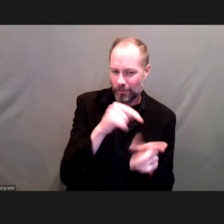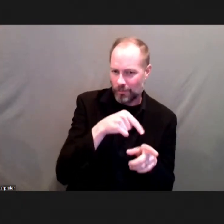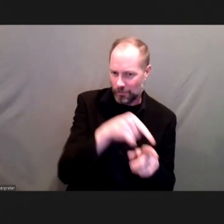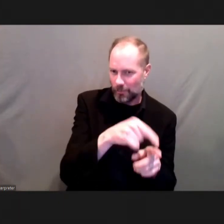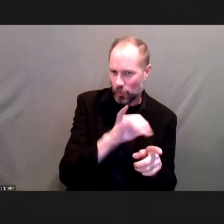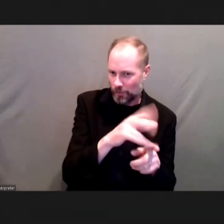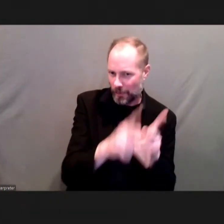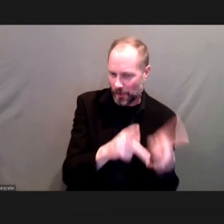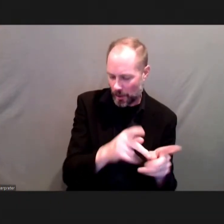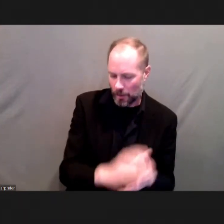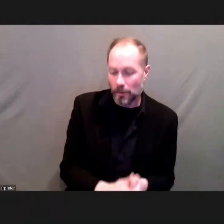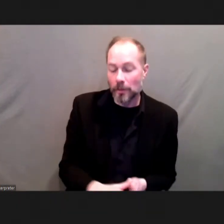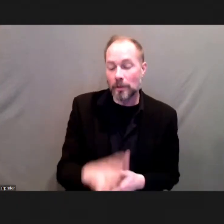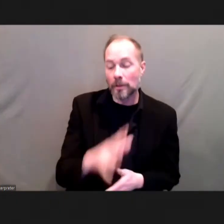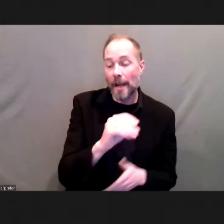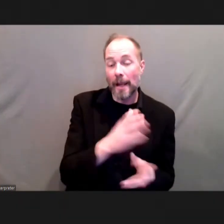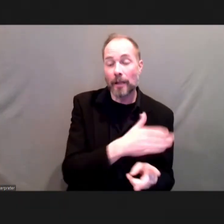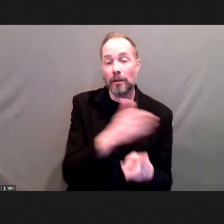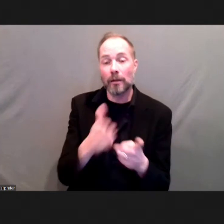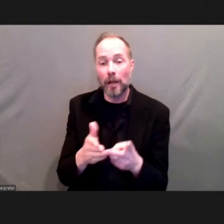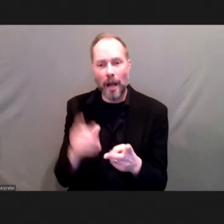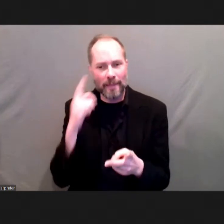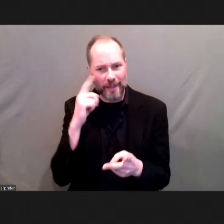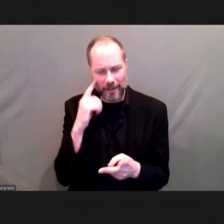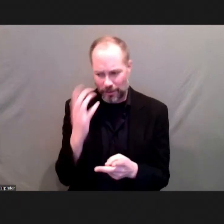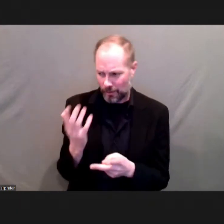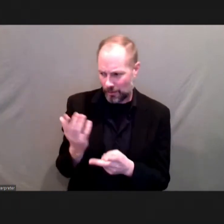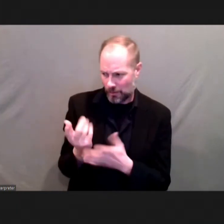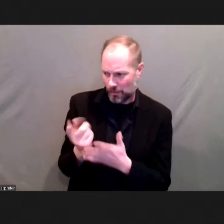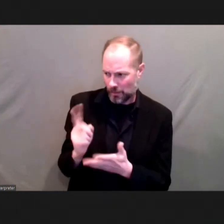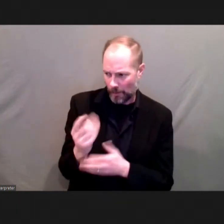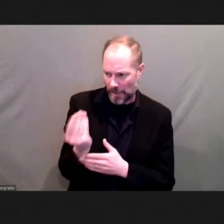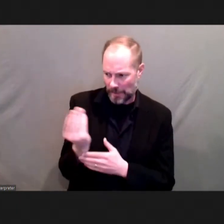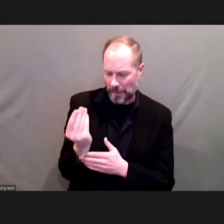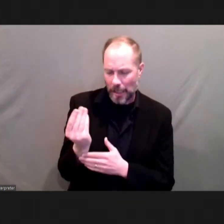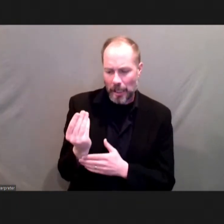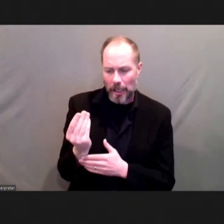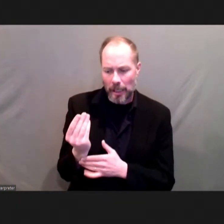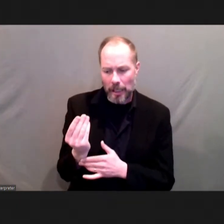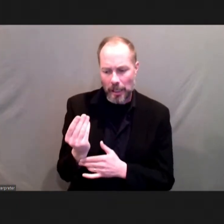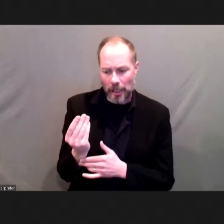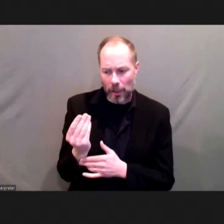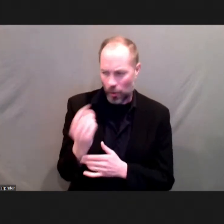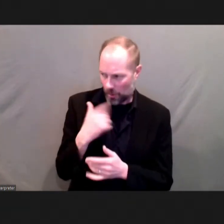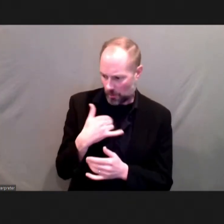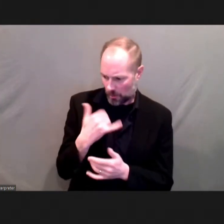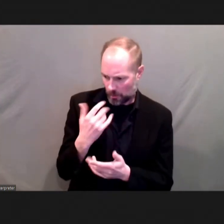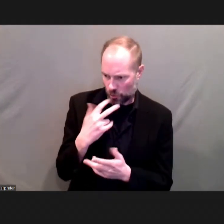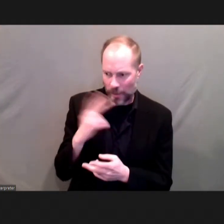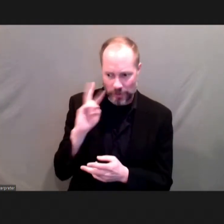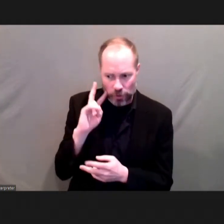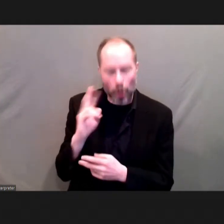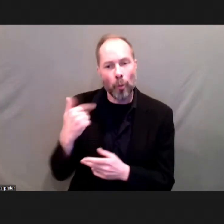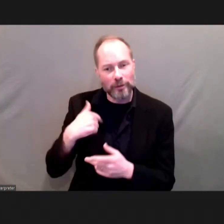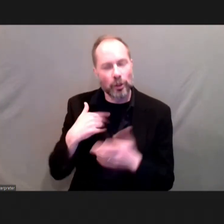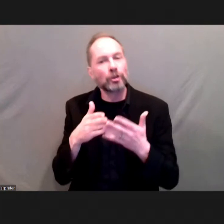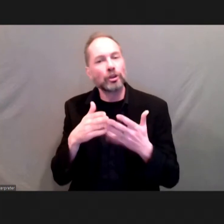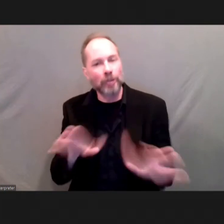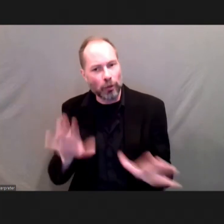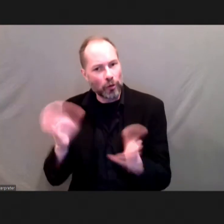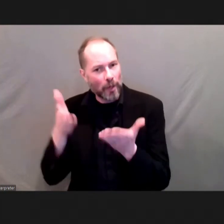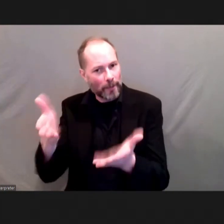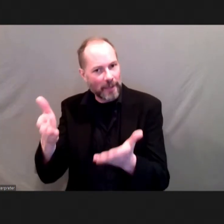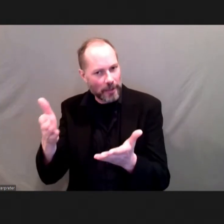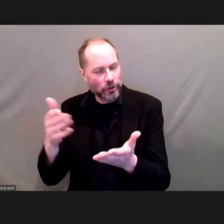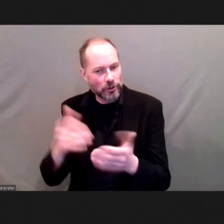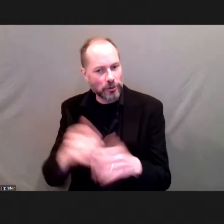And then on, I think it was Monday this week, we saw the general population recommendations. And